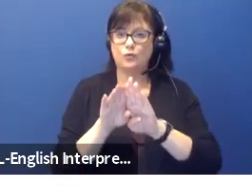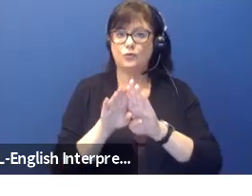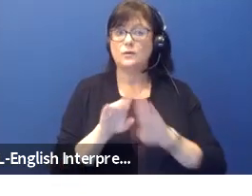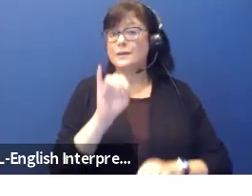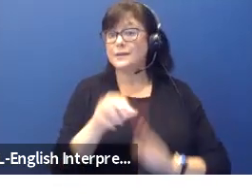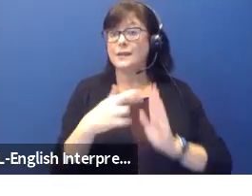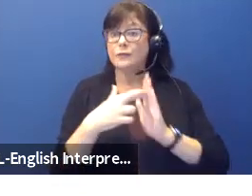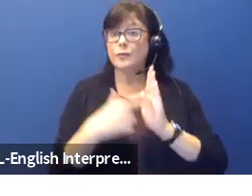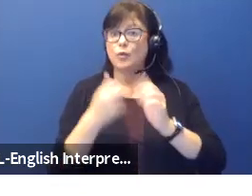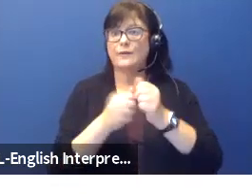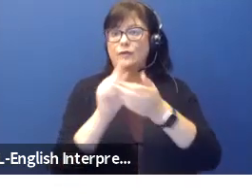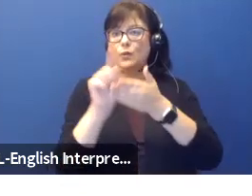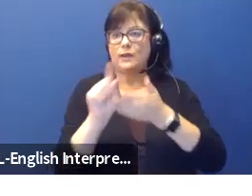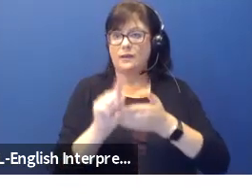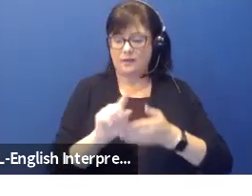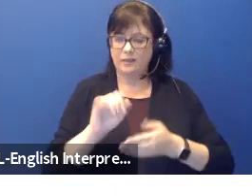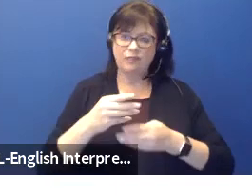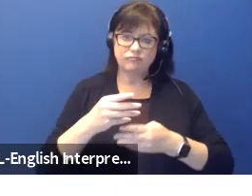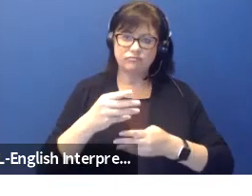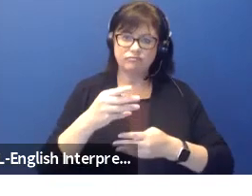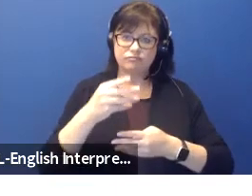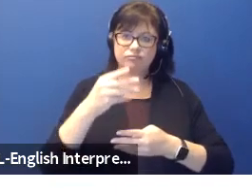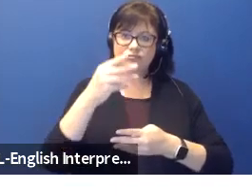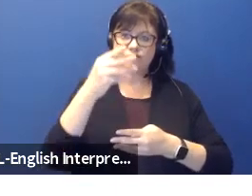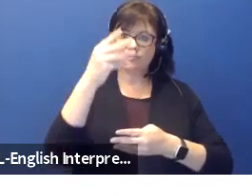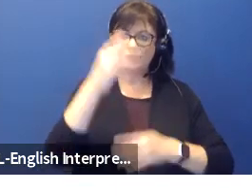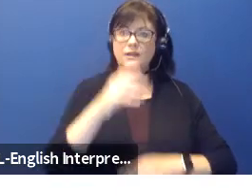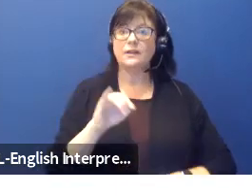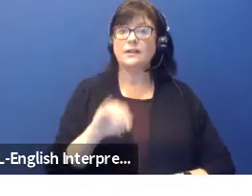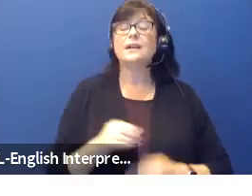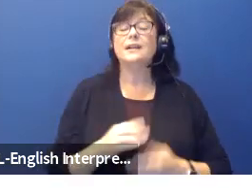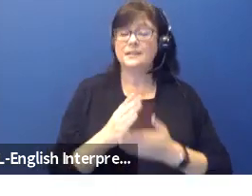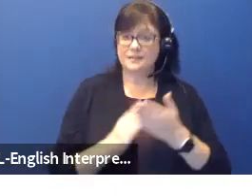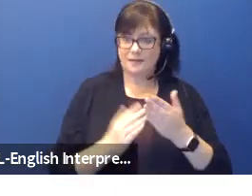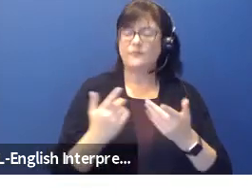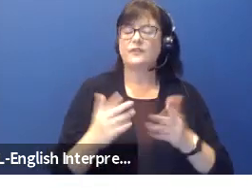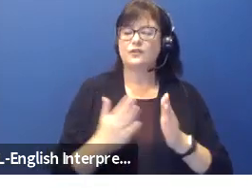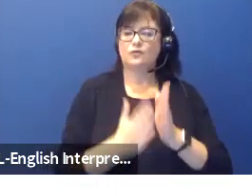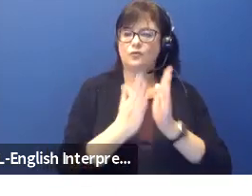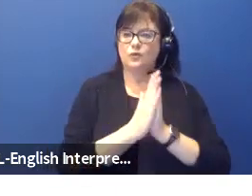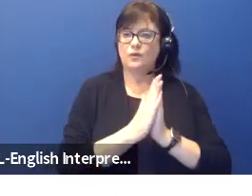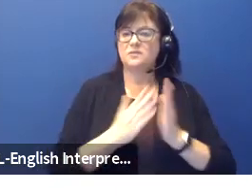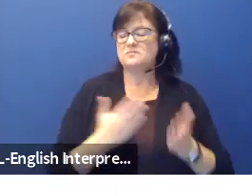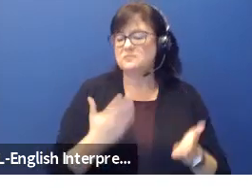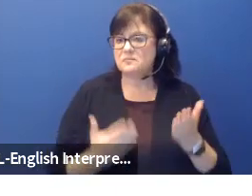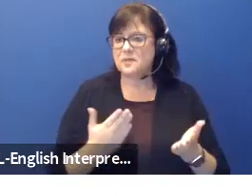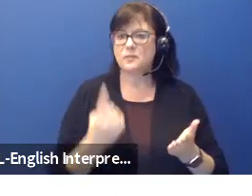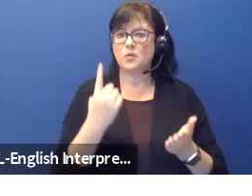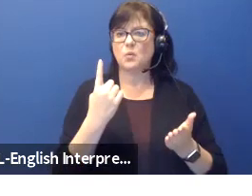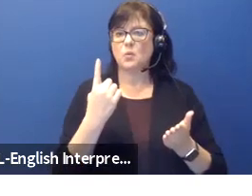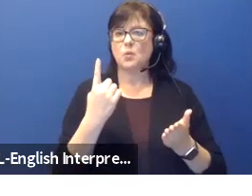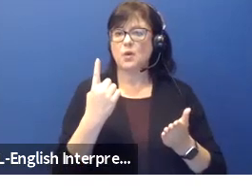So it's a hard one to navigate, and we've had some requests through Pop-Up PD to perhaps have a session